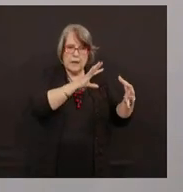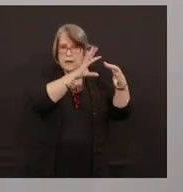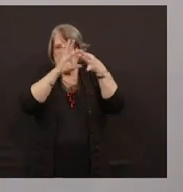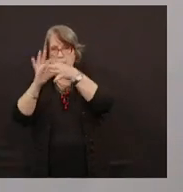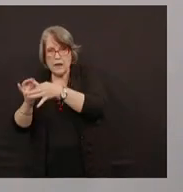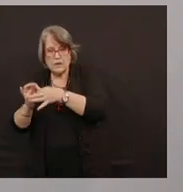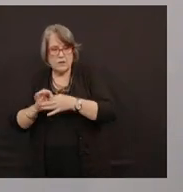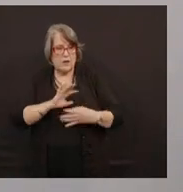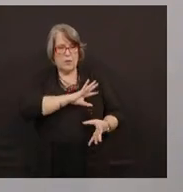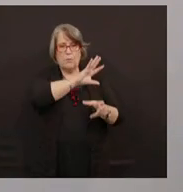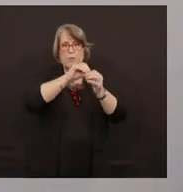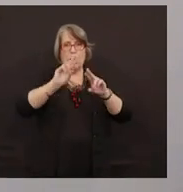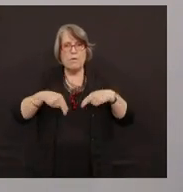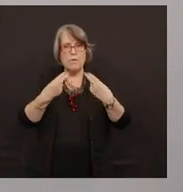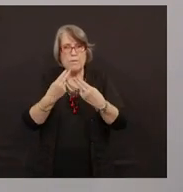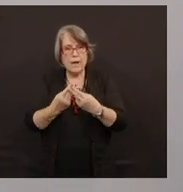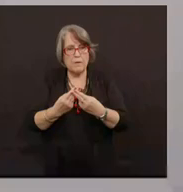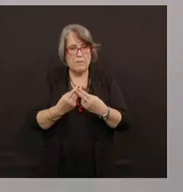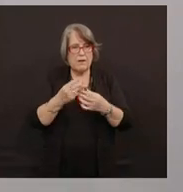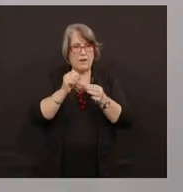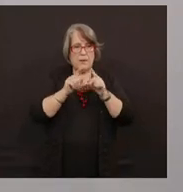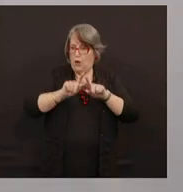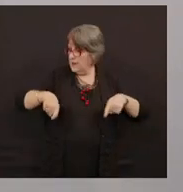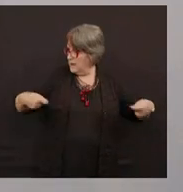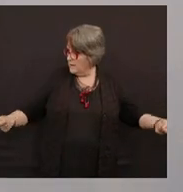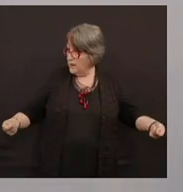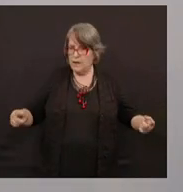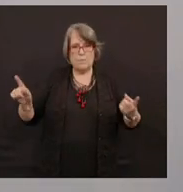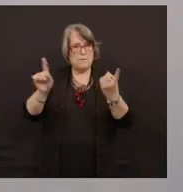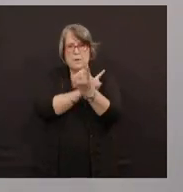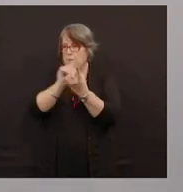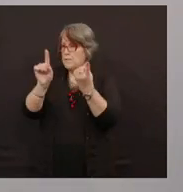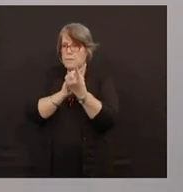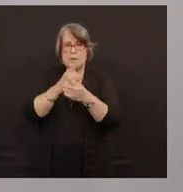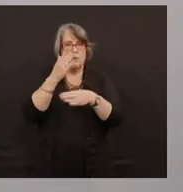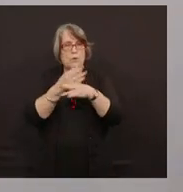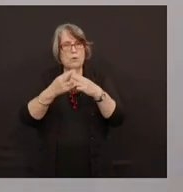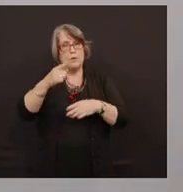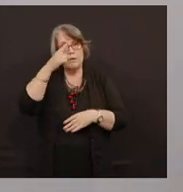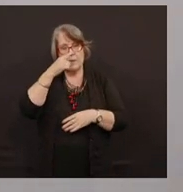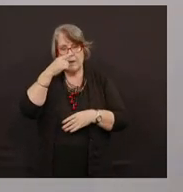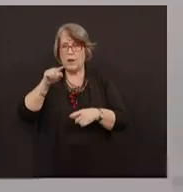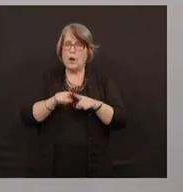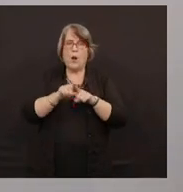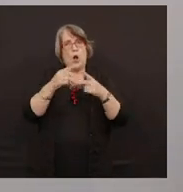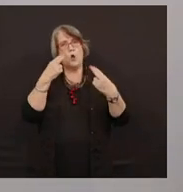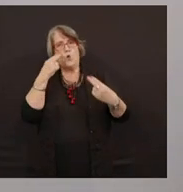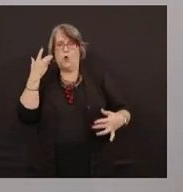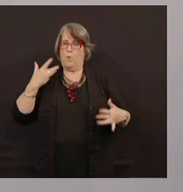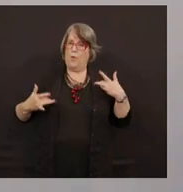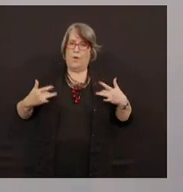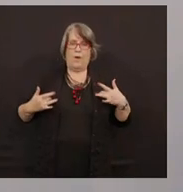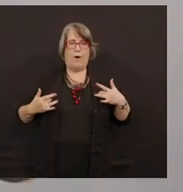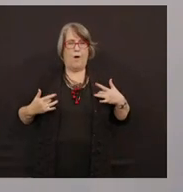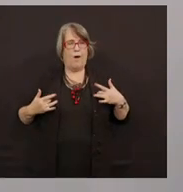a family member, being a neighbour, acquaintances, friends, co-workers. So having ordinary life